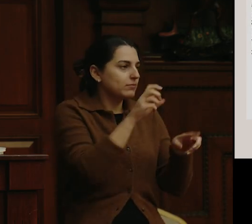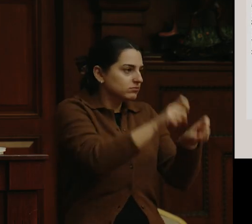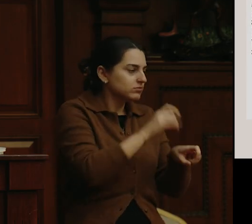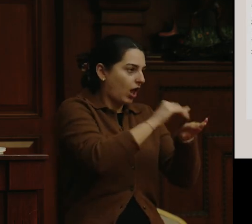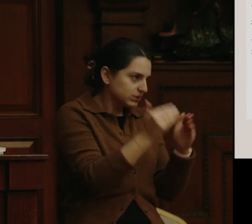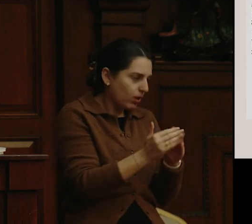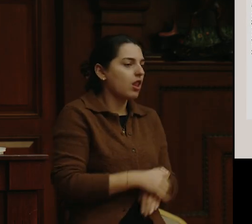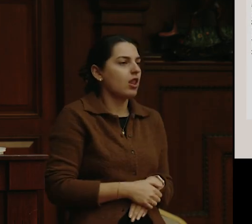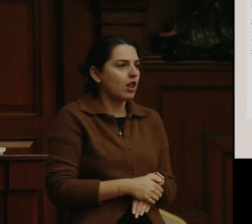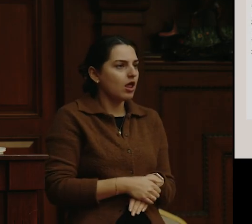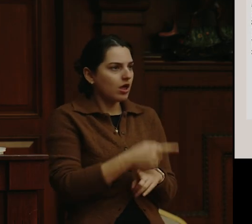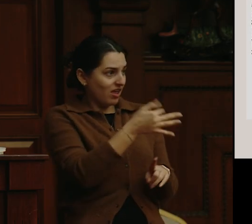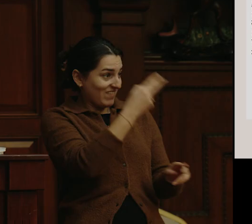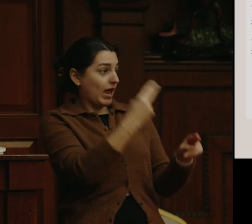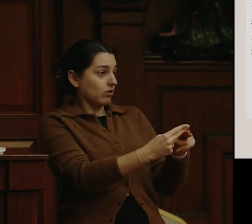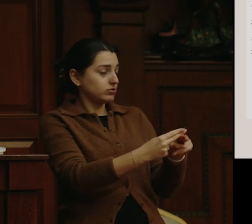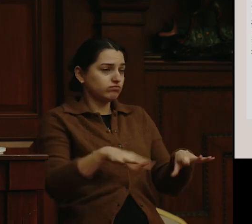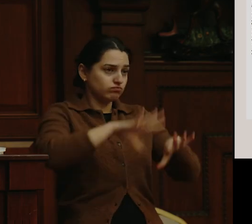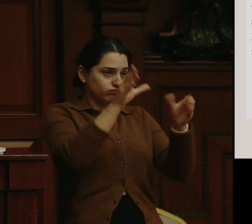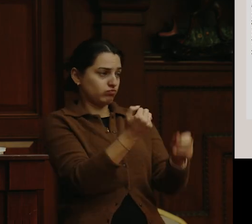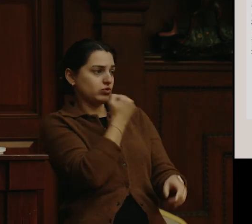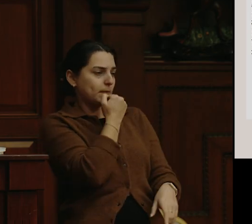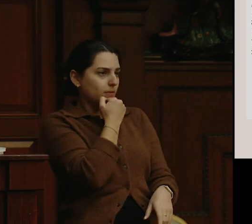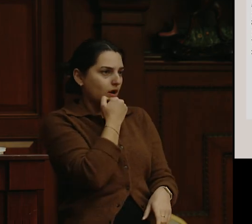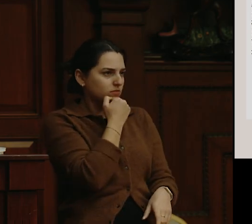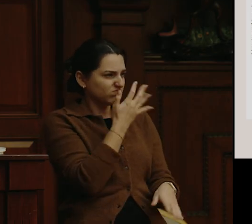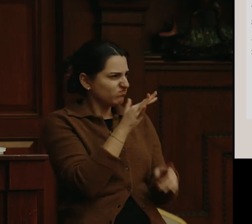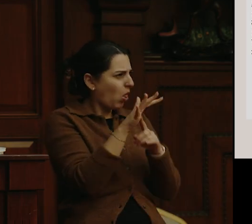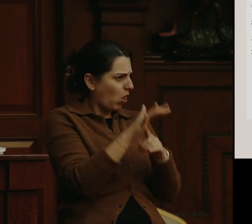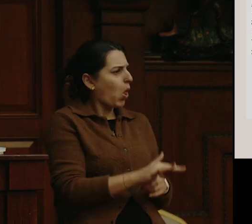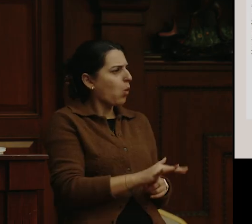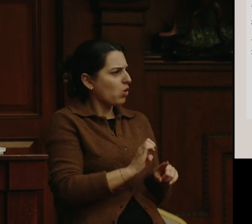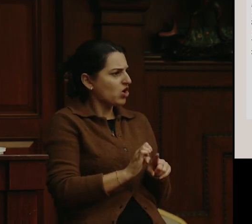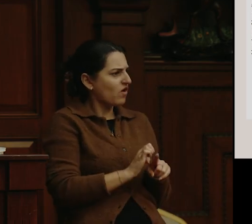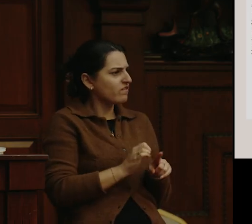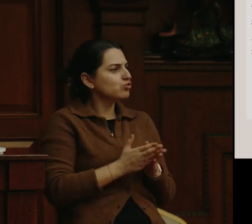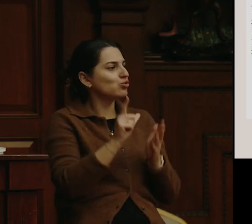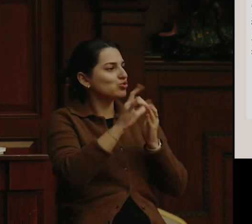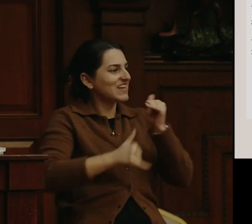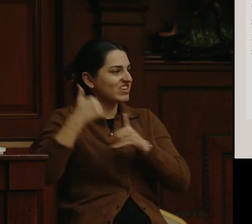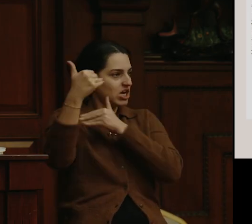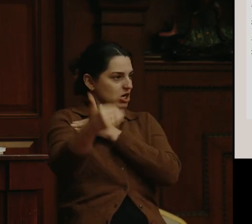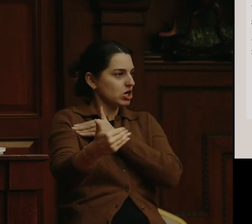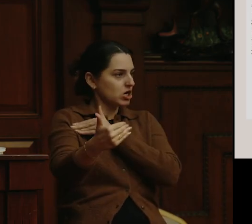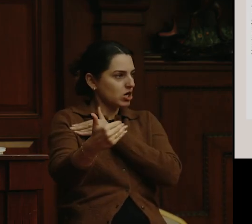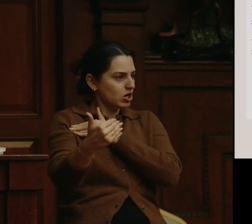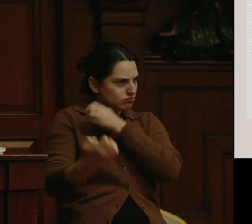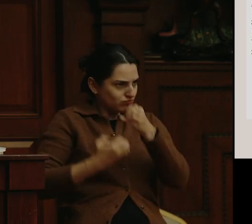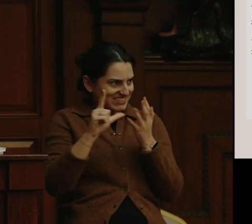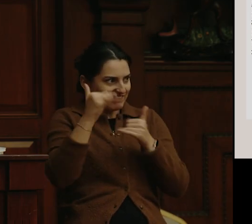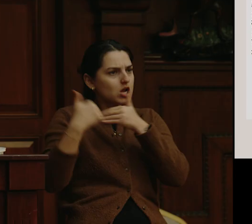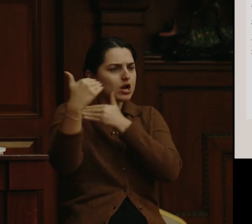and I suppose what we saw, the overall number was fairly low over a kind of 7-year period that we looked